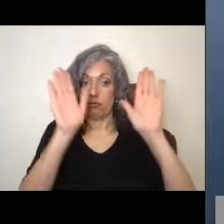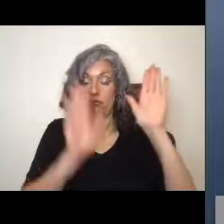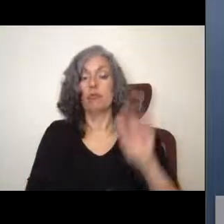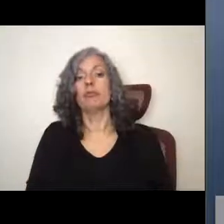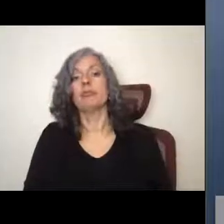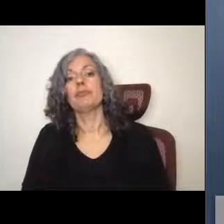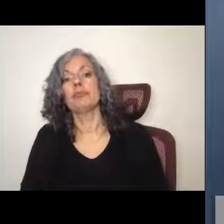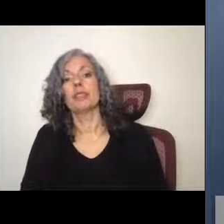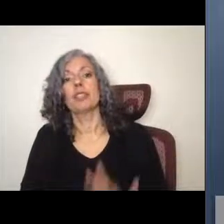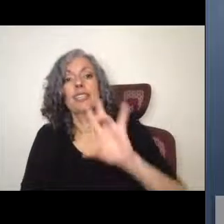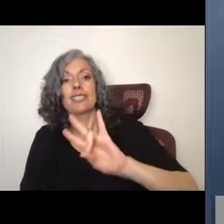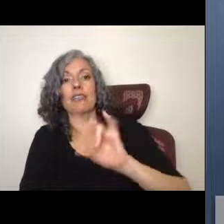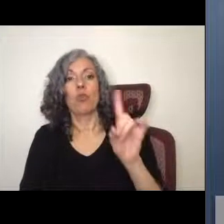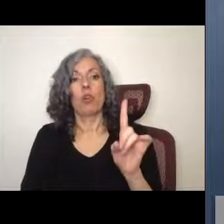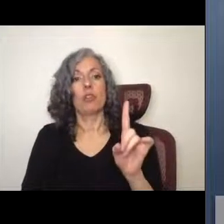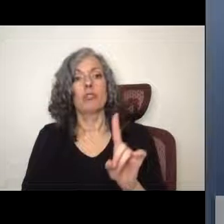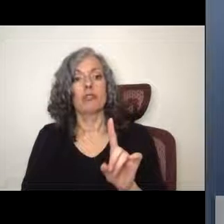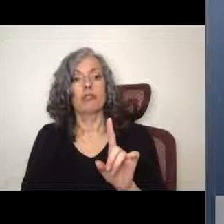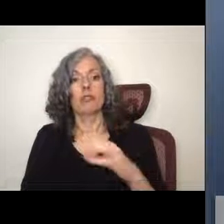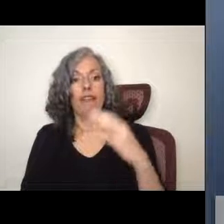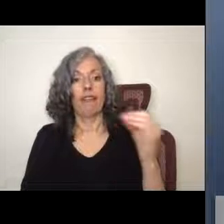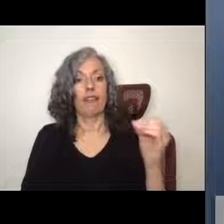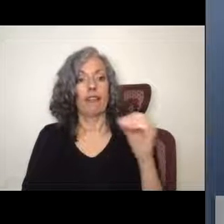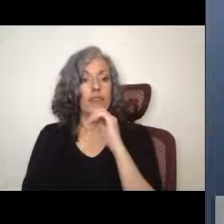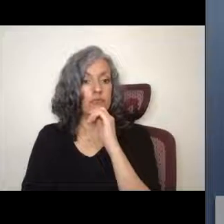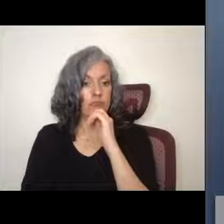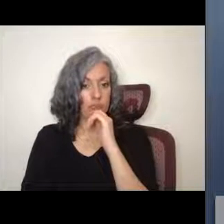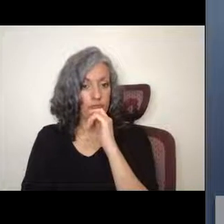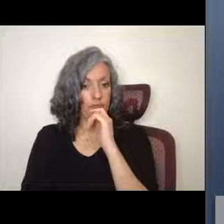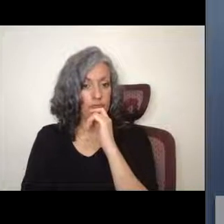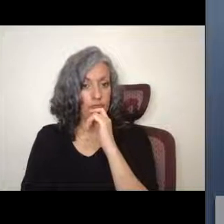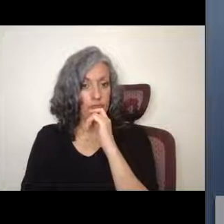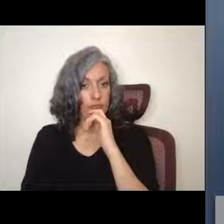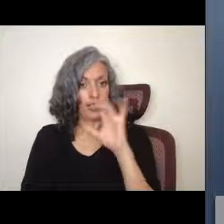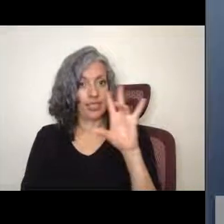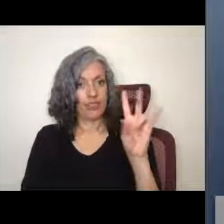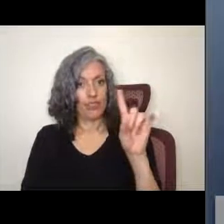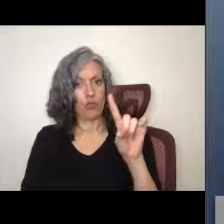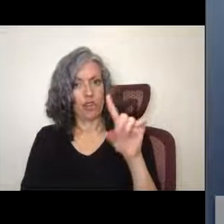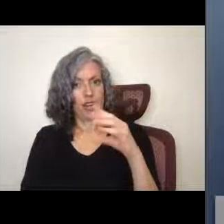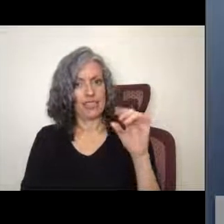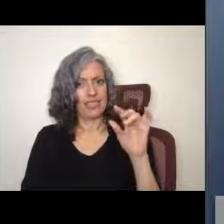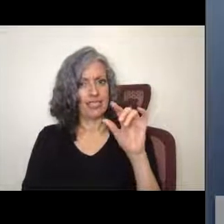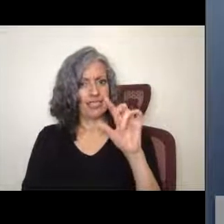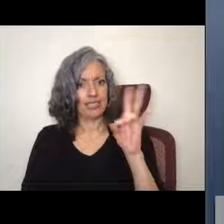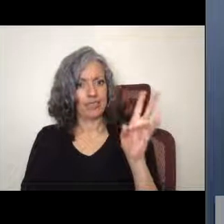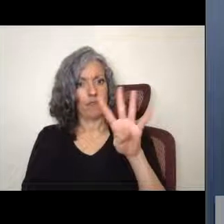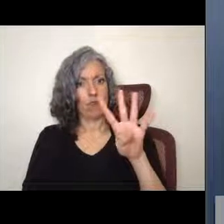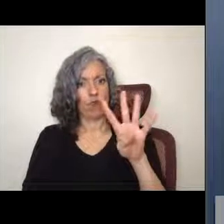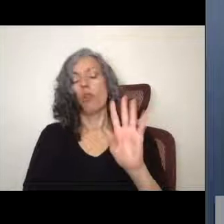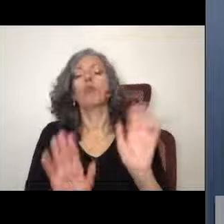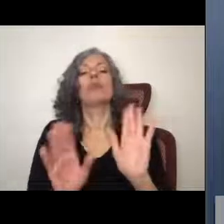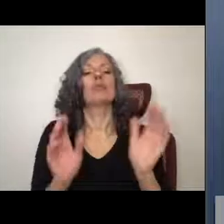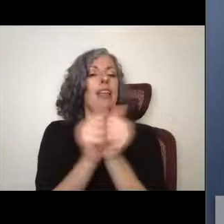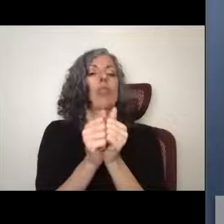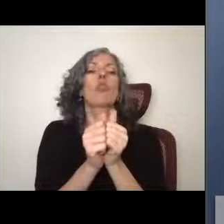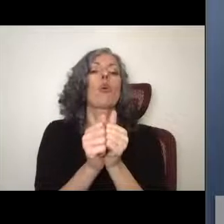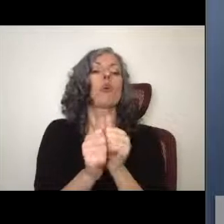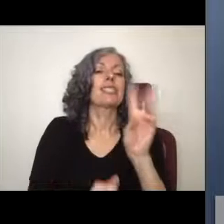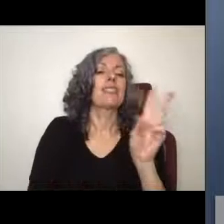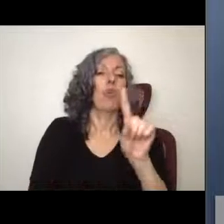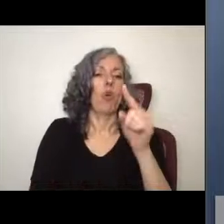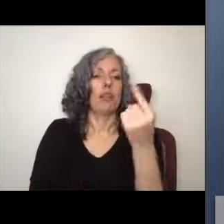71, and are you going to take 71 and through 74 together? At 71 by itself. Okay. Item